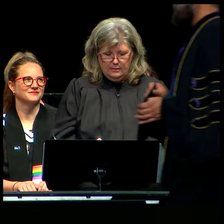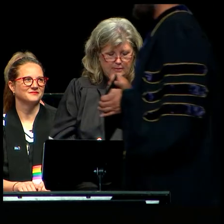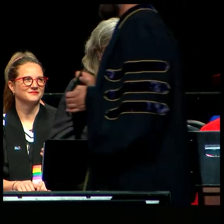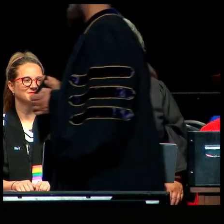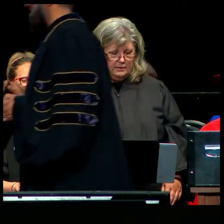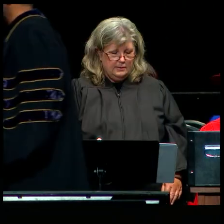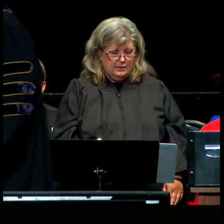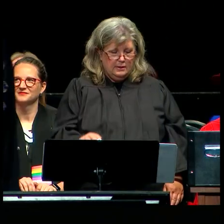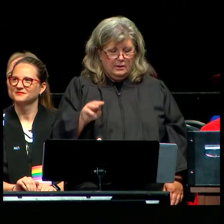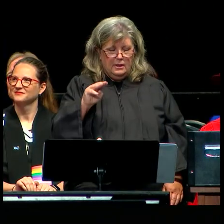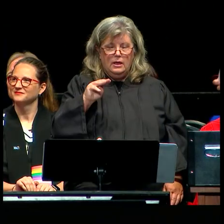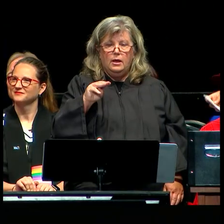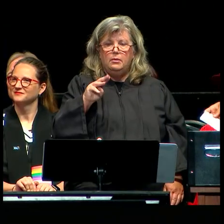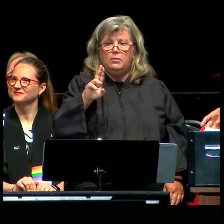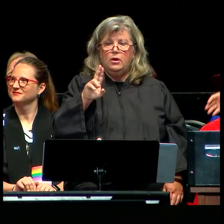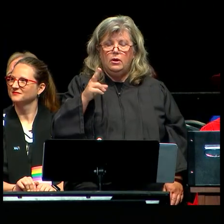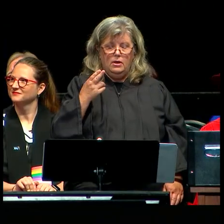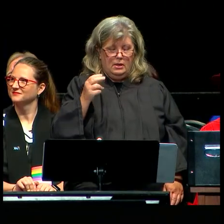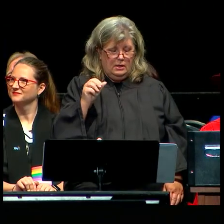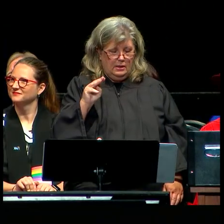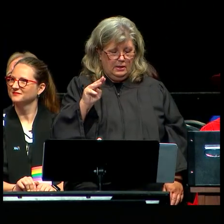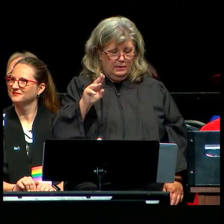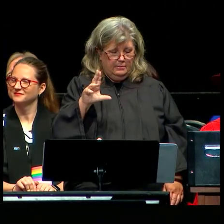Muhammad Javed.